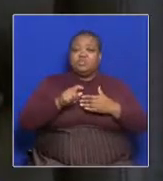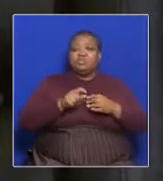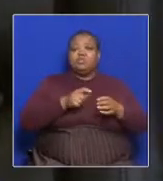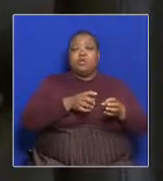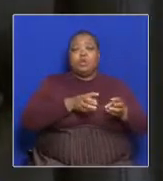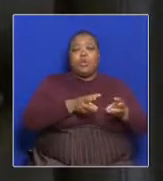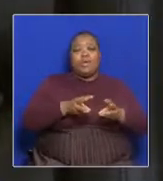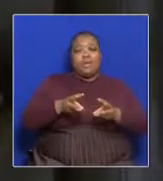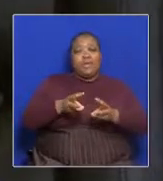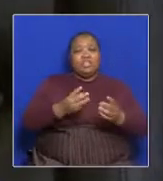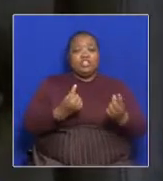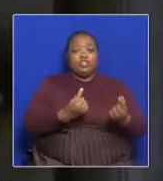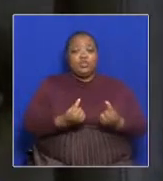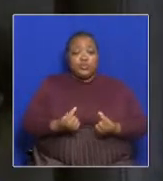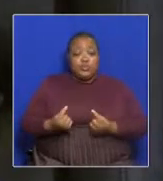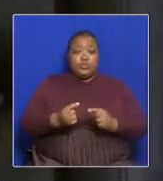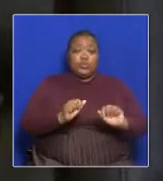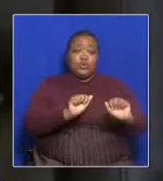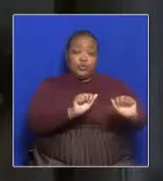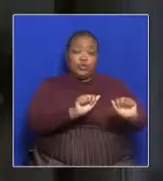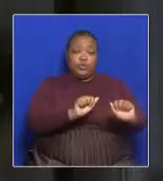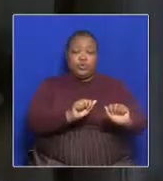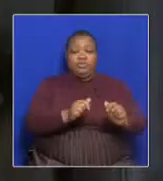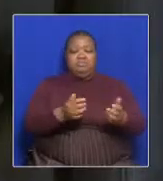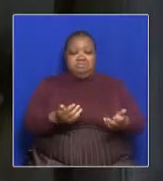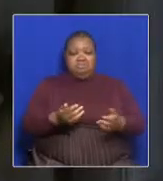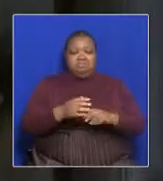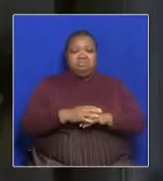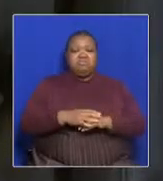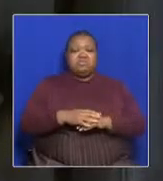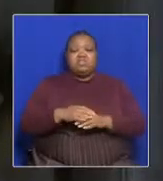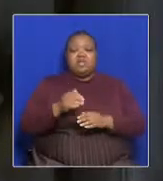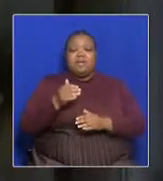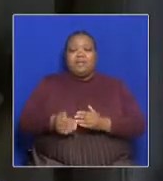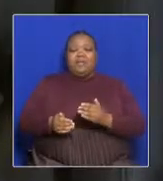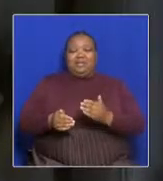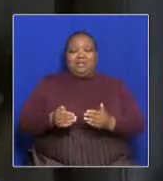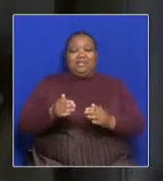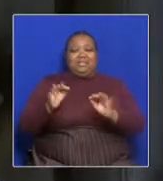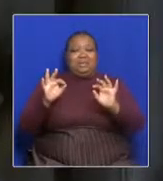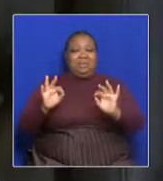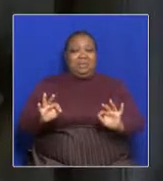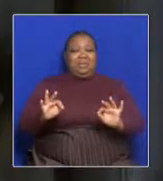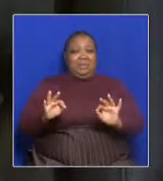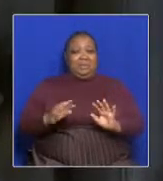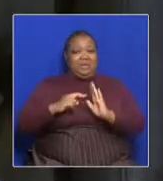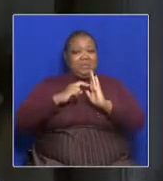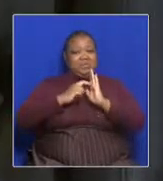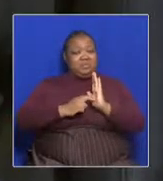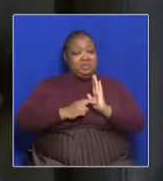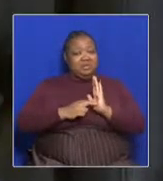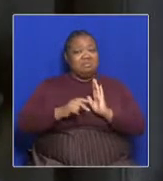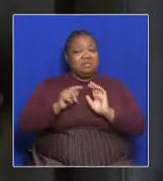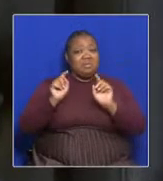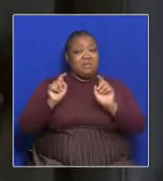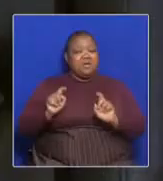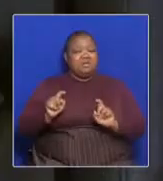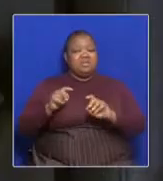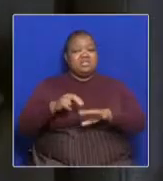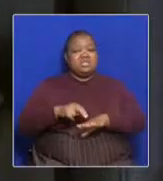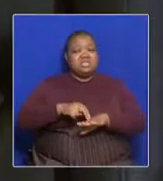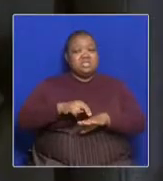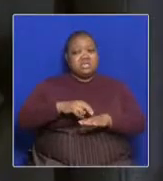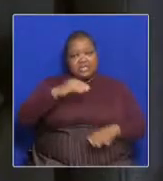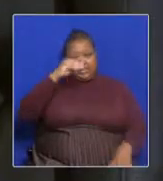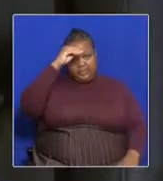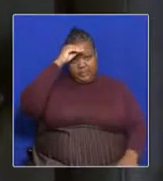things from the procedures, the protocols that are required of police officers when they